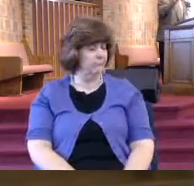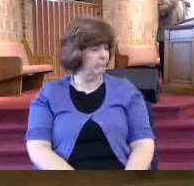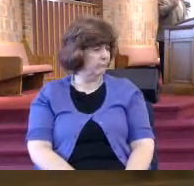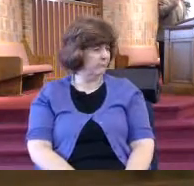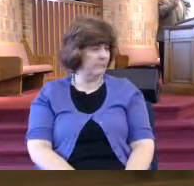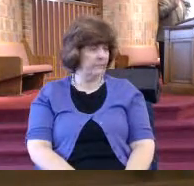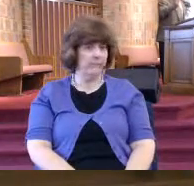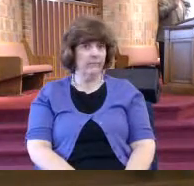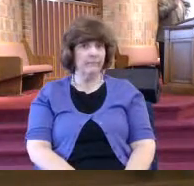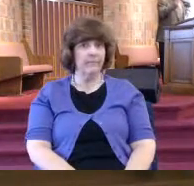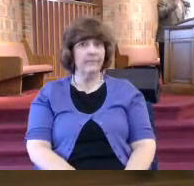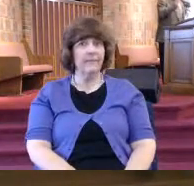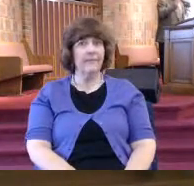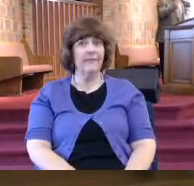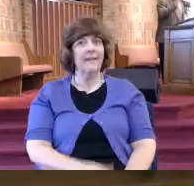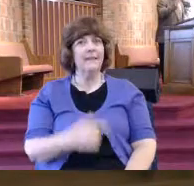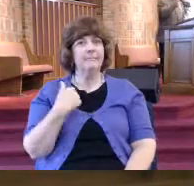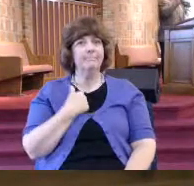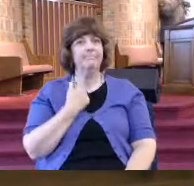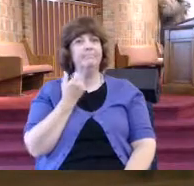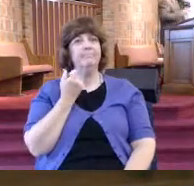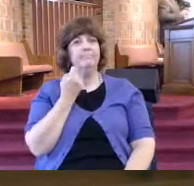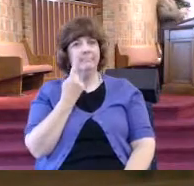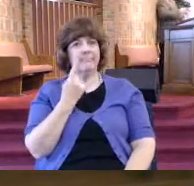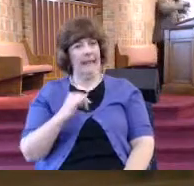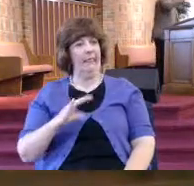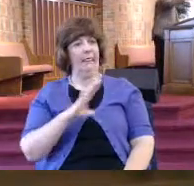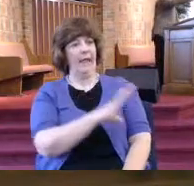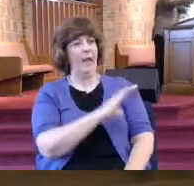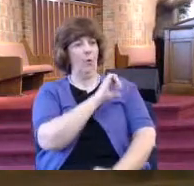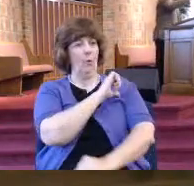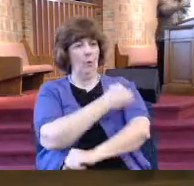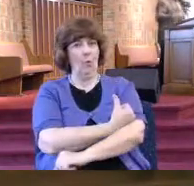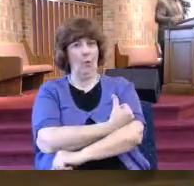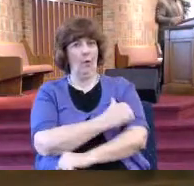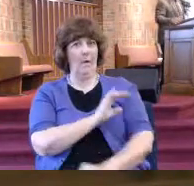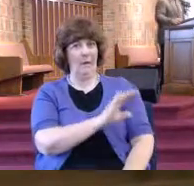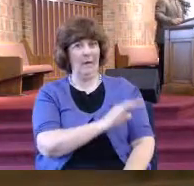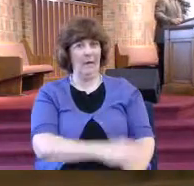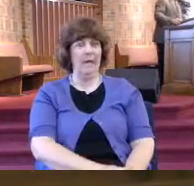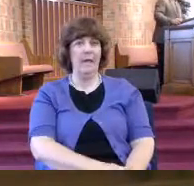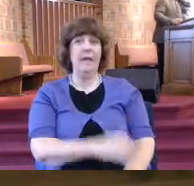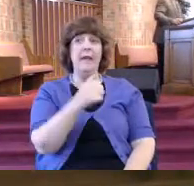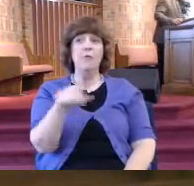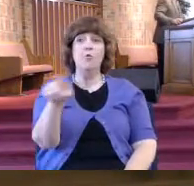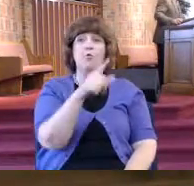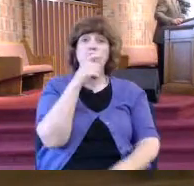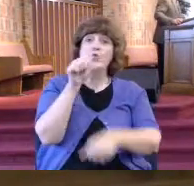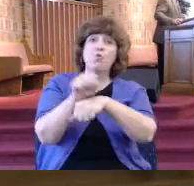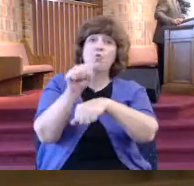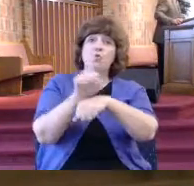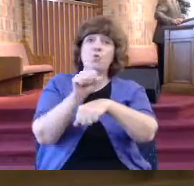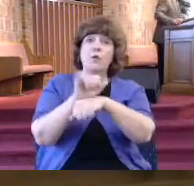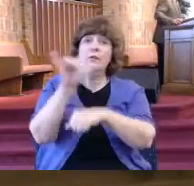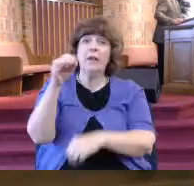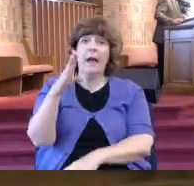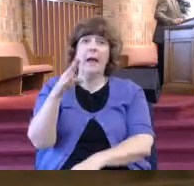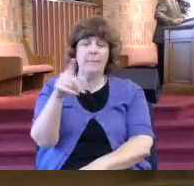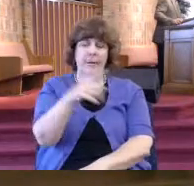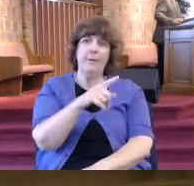We understand that concept of authority. If you're employed, I am certain that there are certain rules